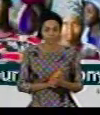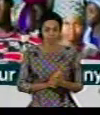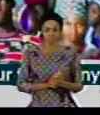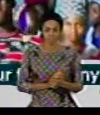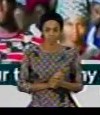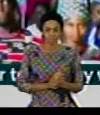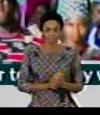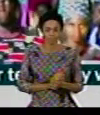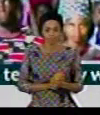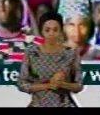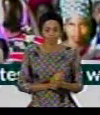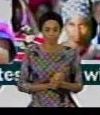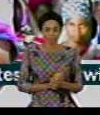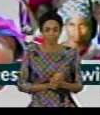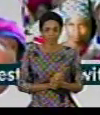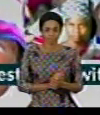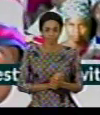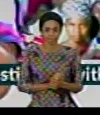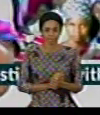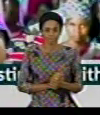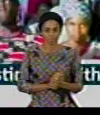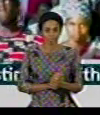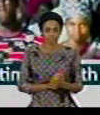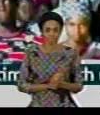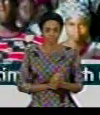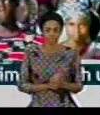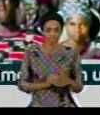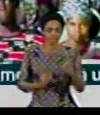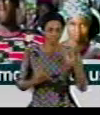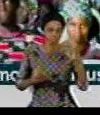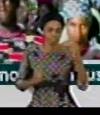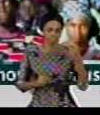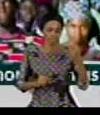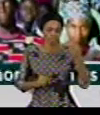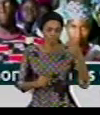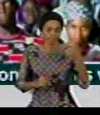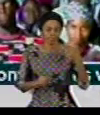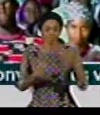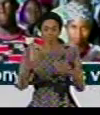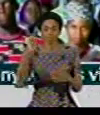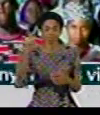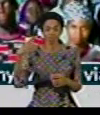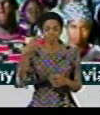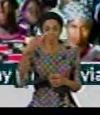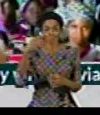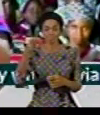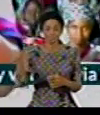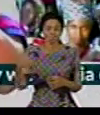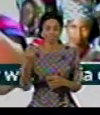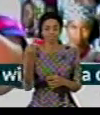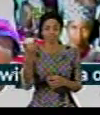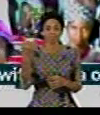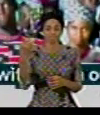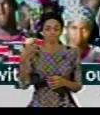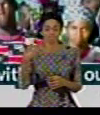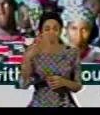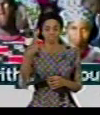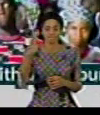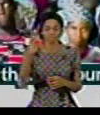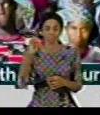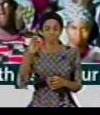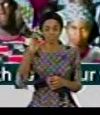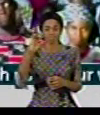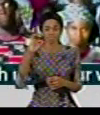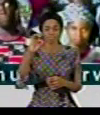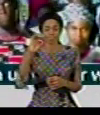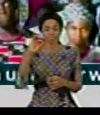number 31, Alaji Adam Street, Ejigbo, Lagos. Praise the Lord. By the special grace of God, I'm